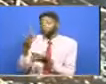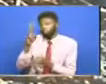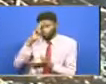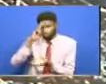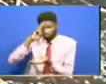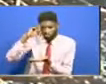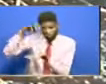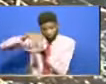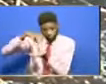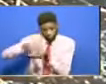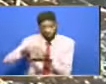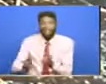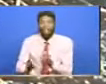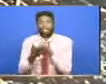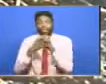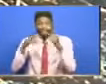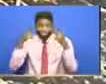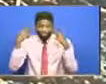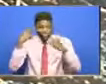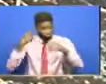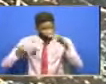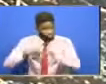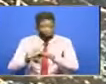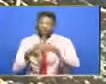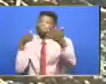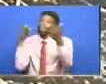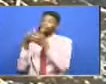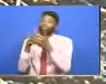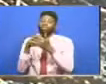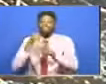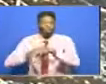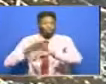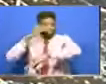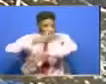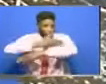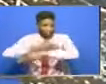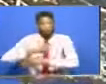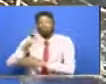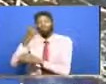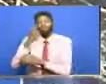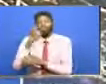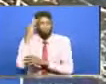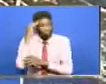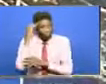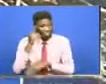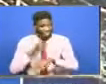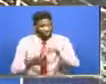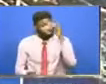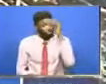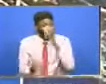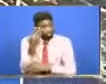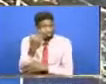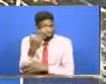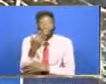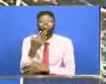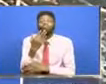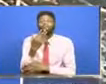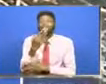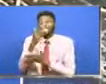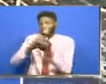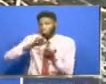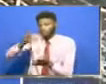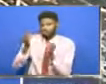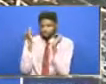of Al-Shabaab insurgents along the border of Kenya and Somalia, creation of the new Khorof Harar Sub County, and